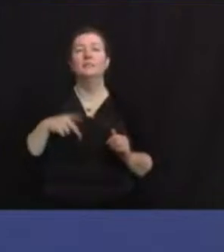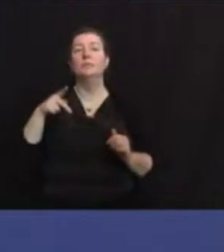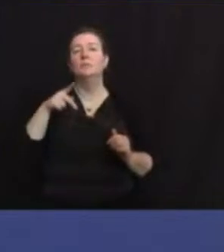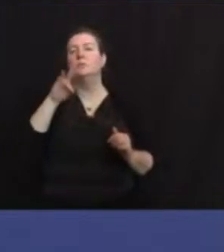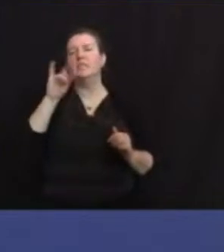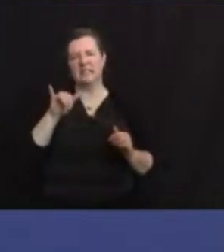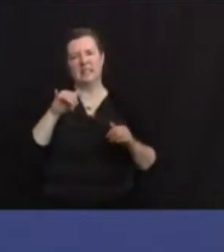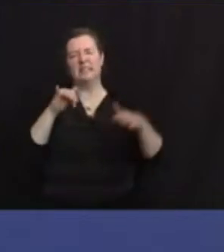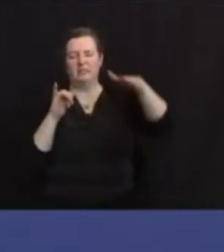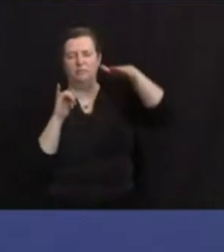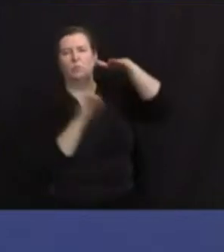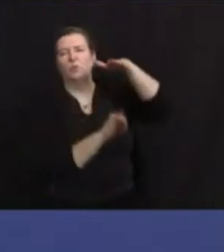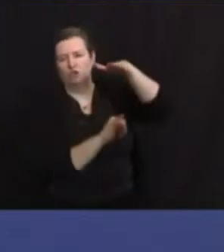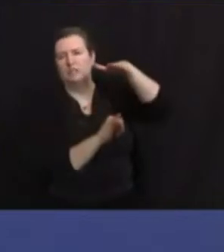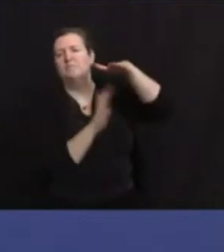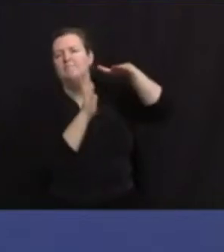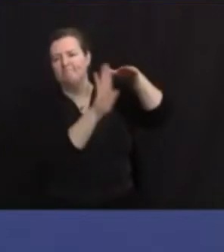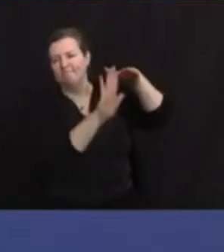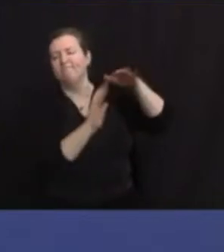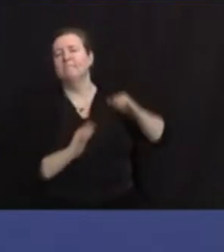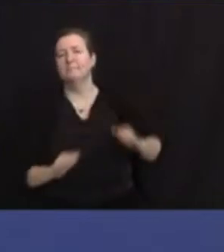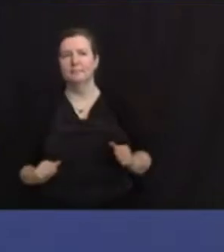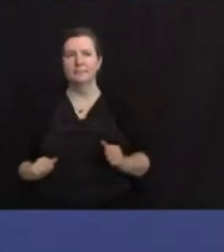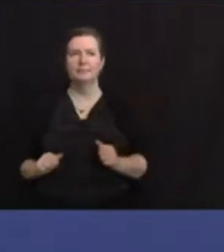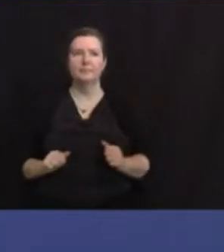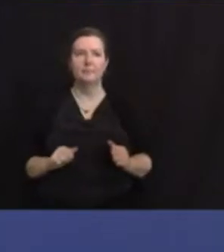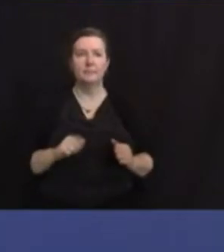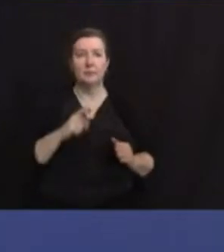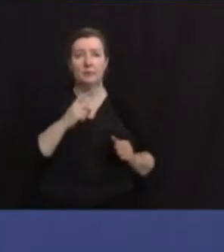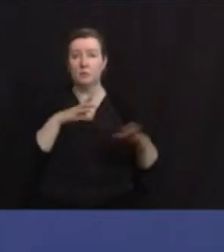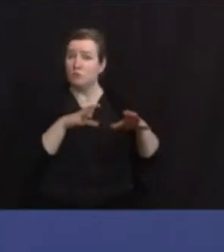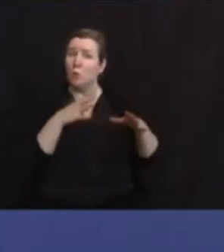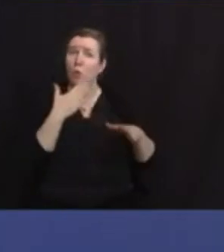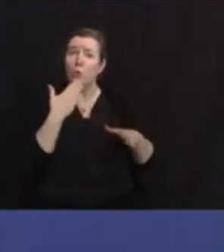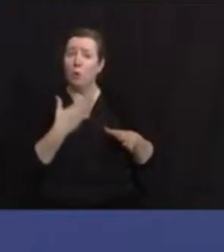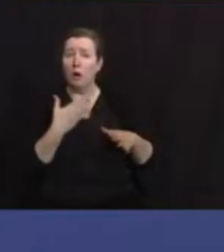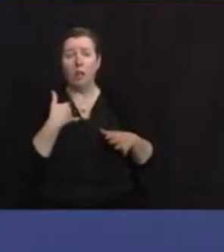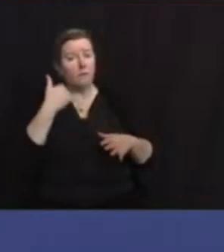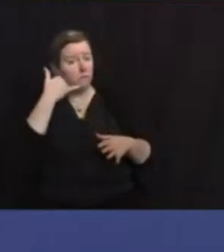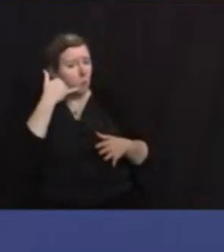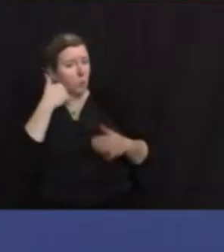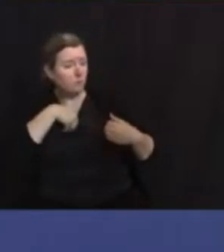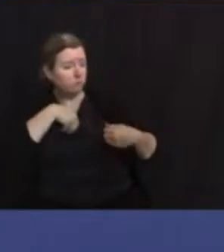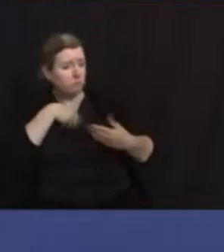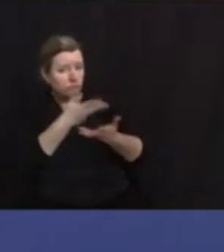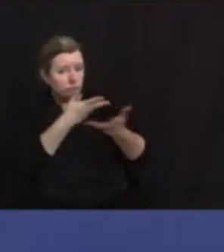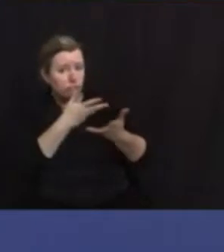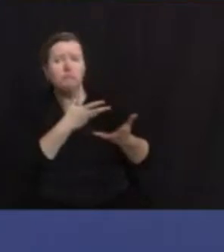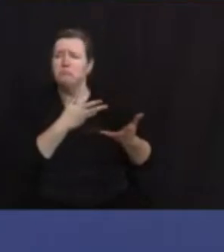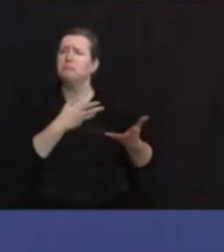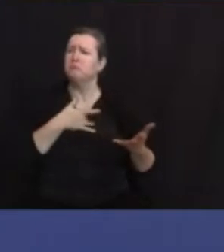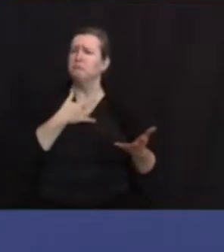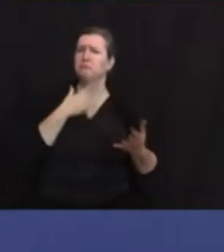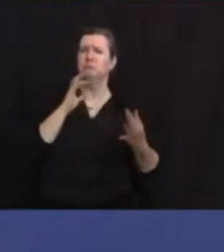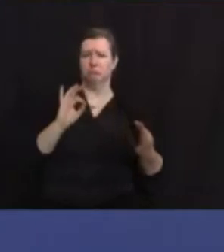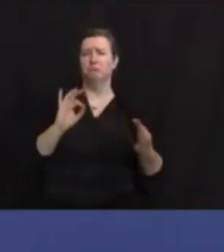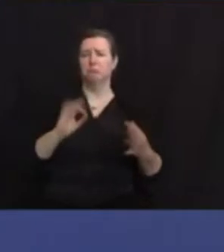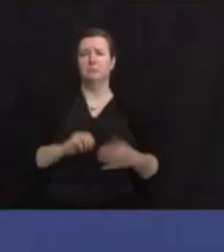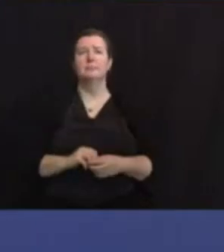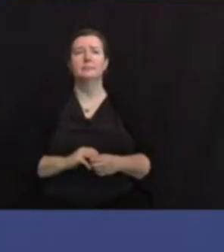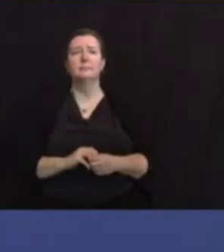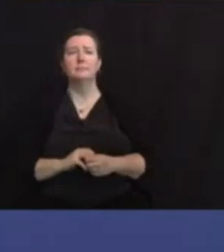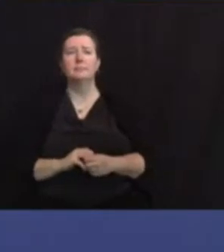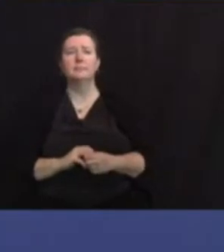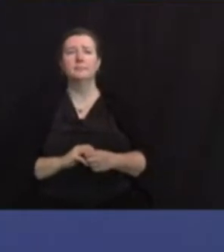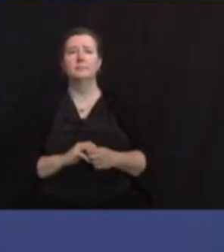well, David, at least on the phone. And my guess is we may see her on Friday. This was not intended,